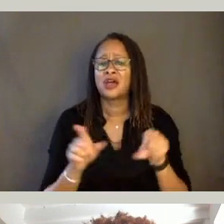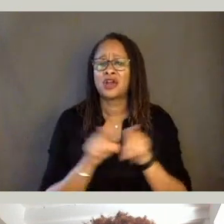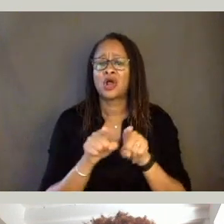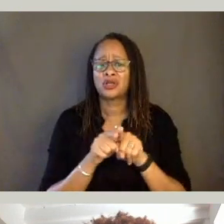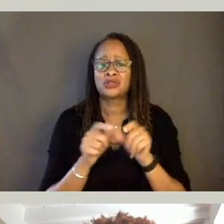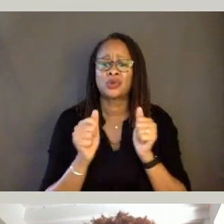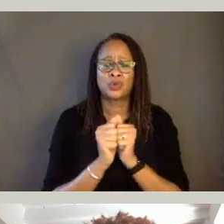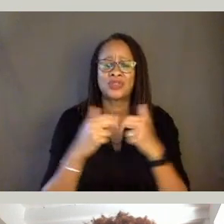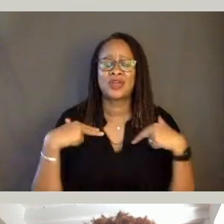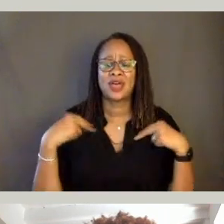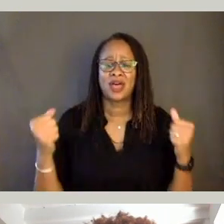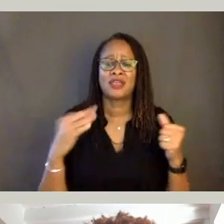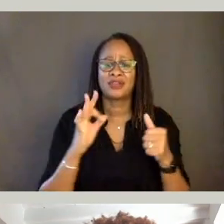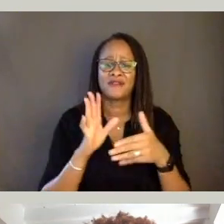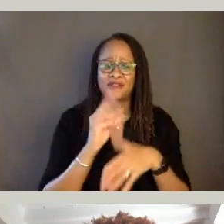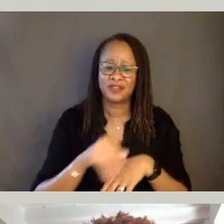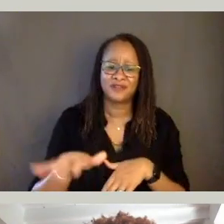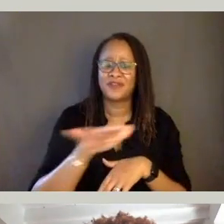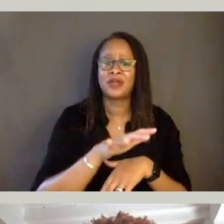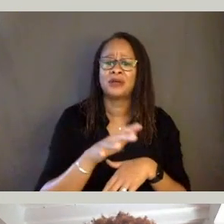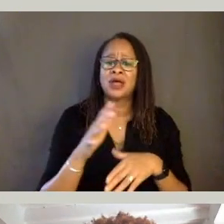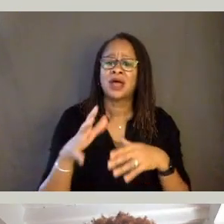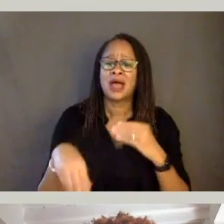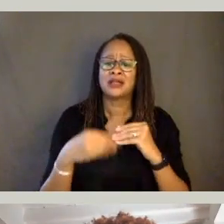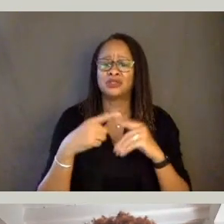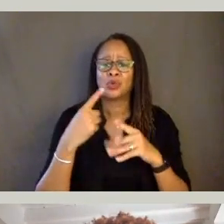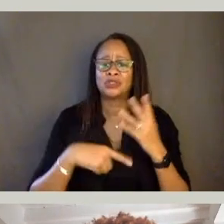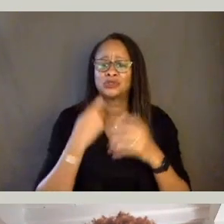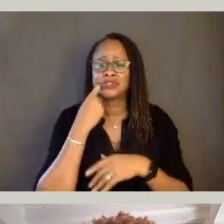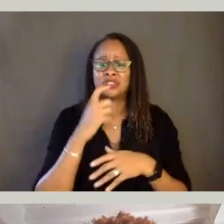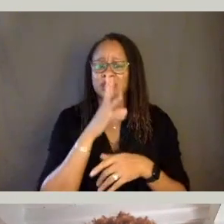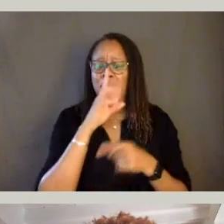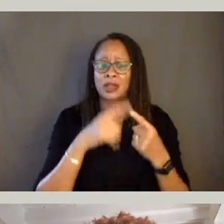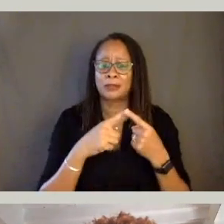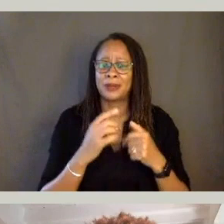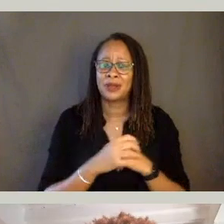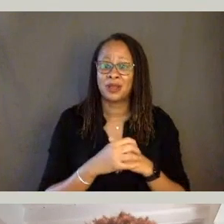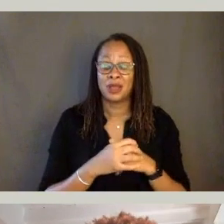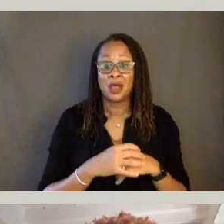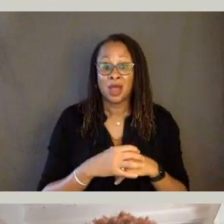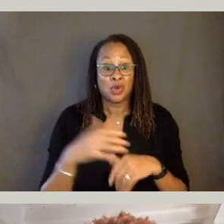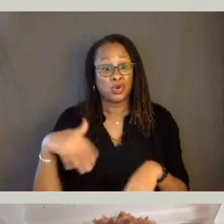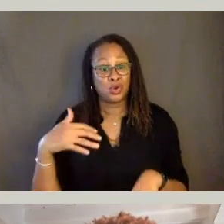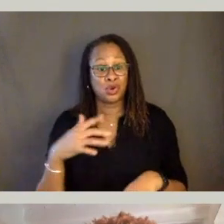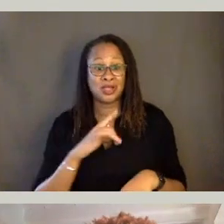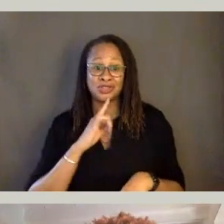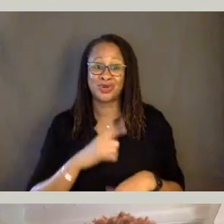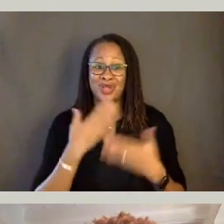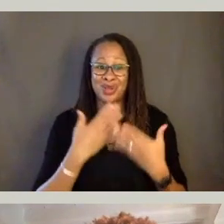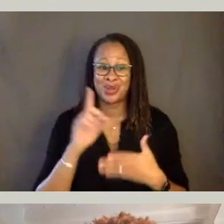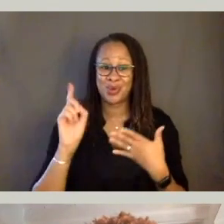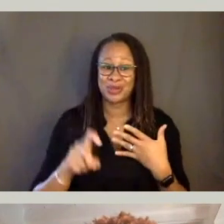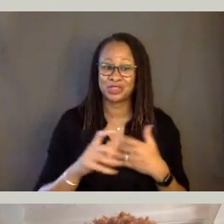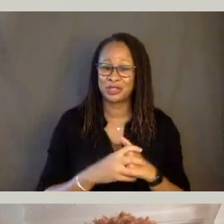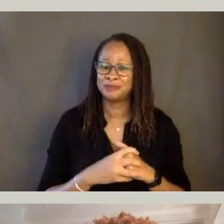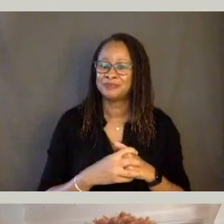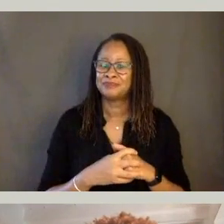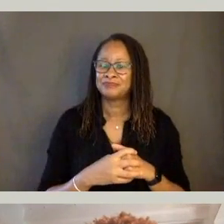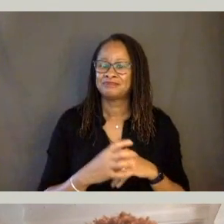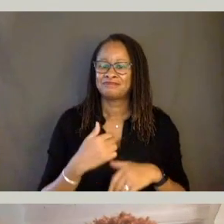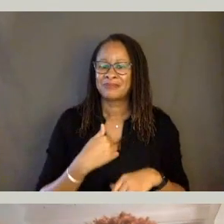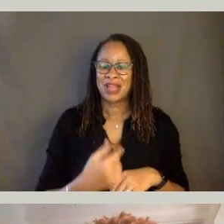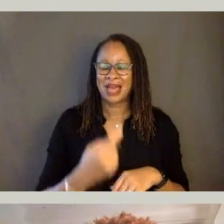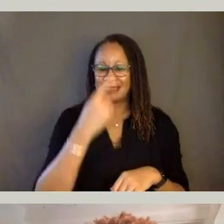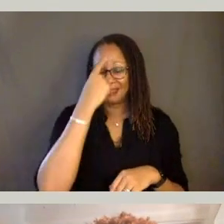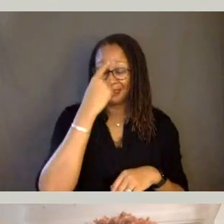health of the field, building on what you were just talking about. Ooh, that's a really good question. You know, I think,